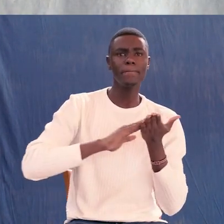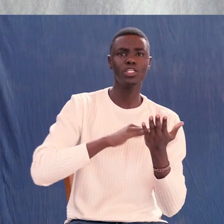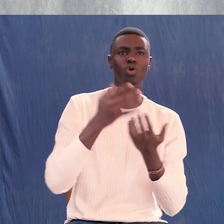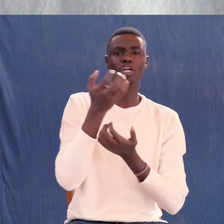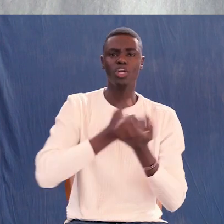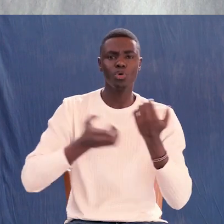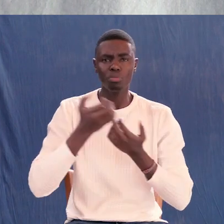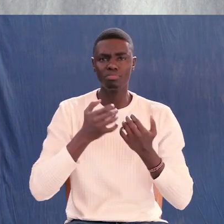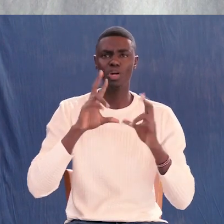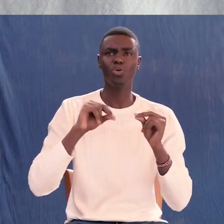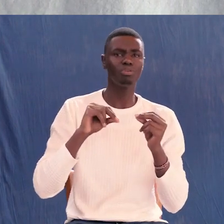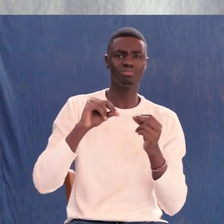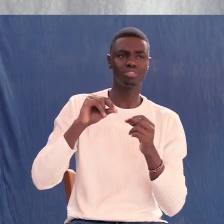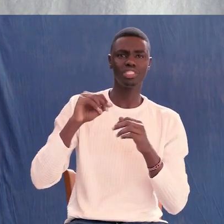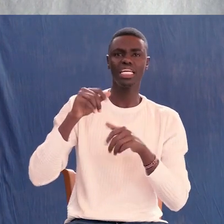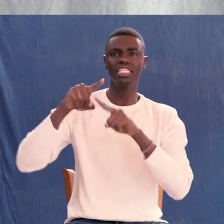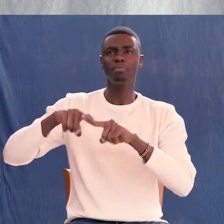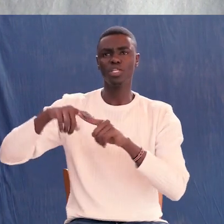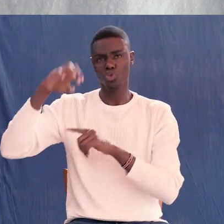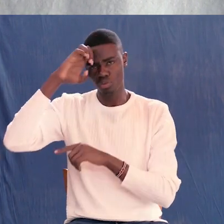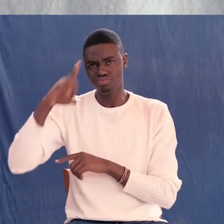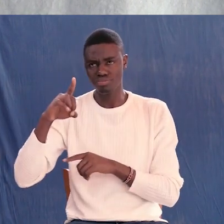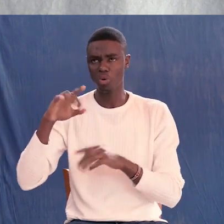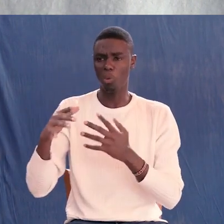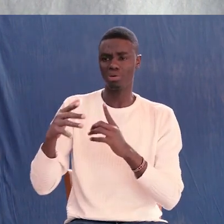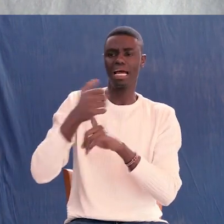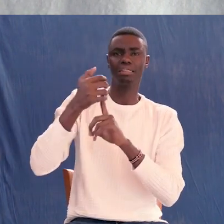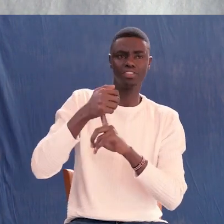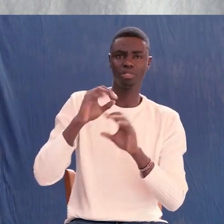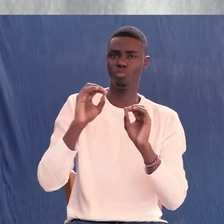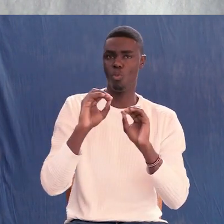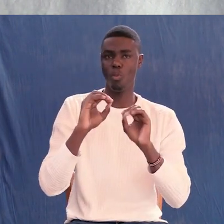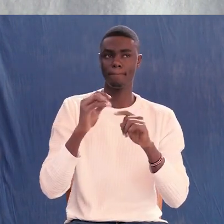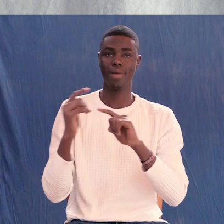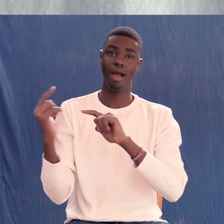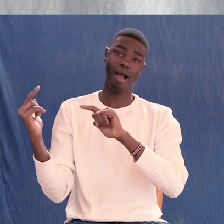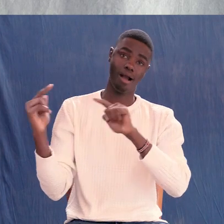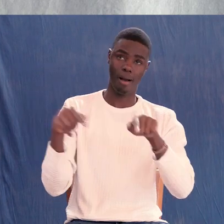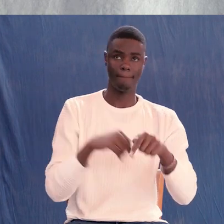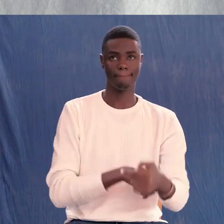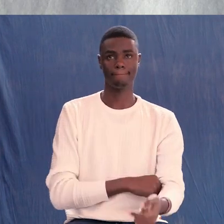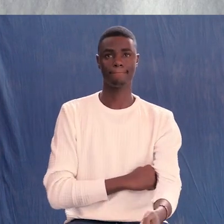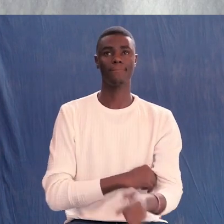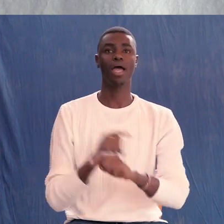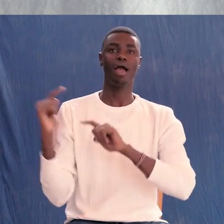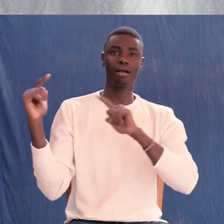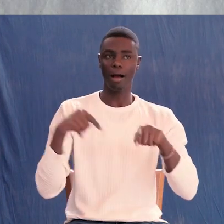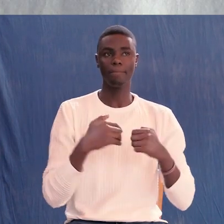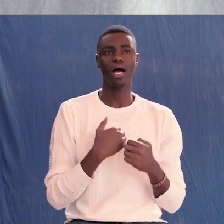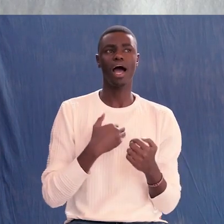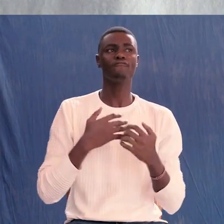It's not based on your education. It's not based on your achievements. Just come. There's a radical